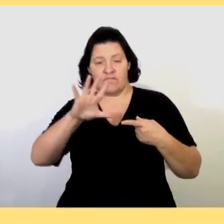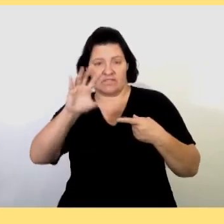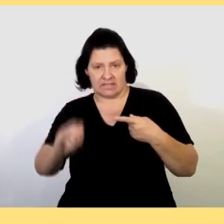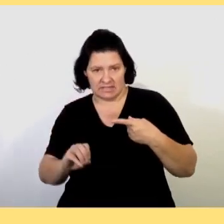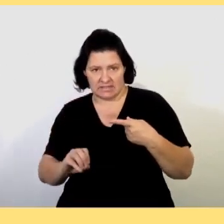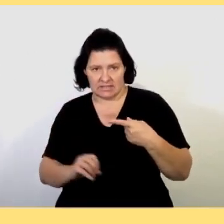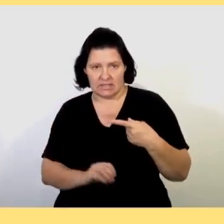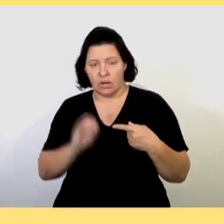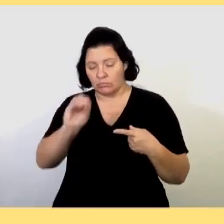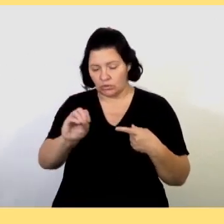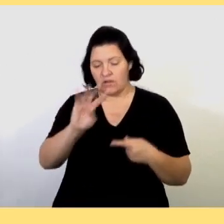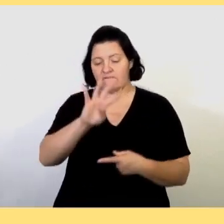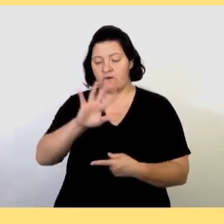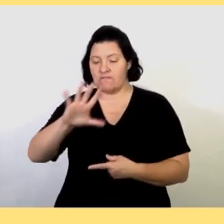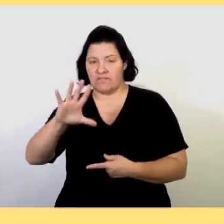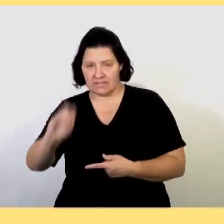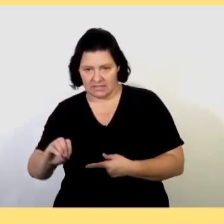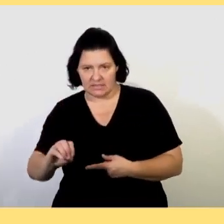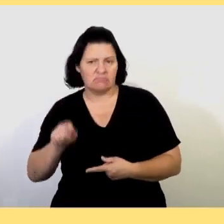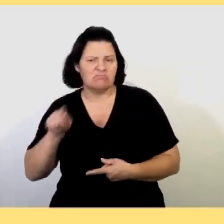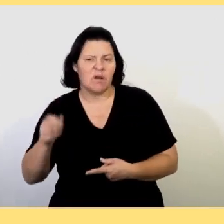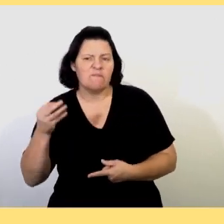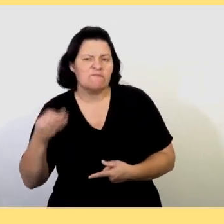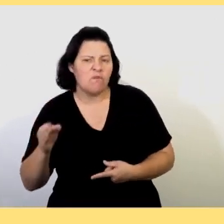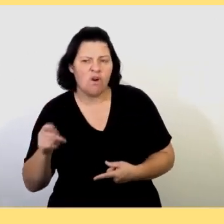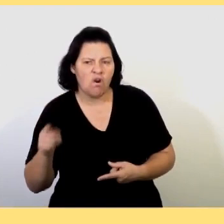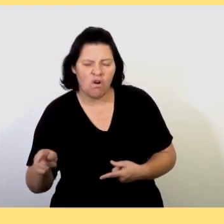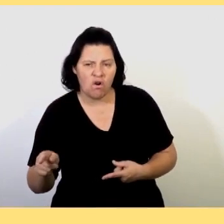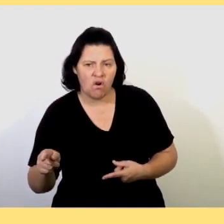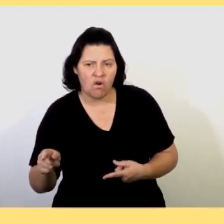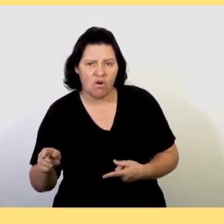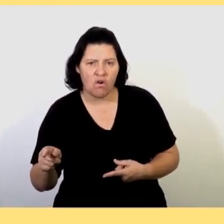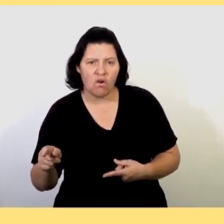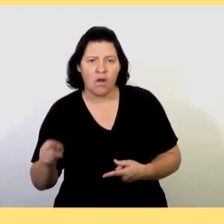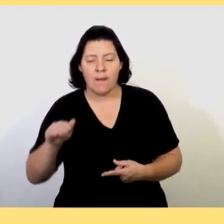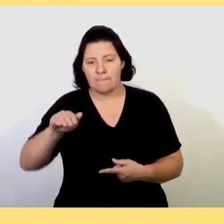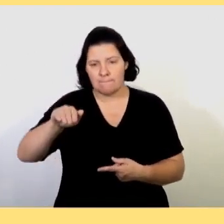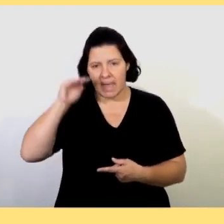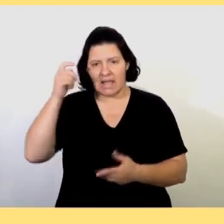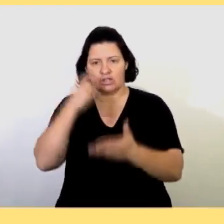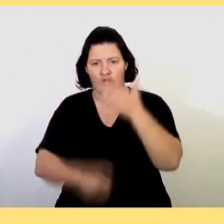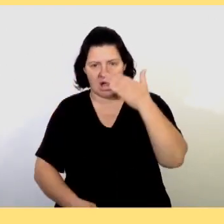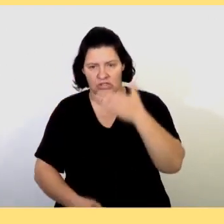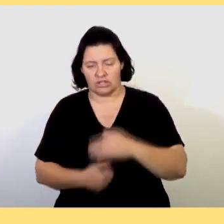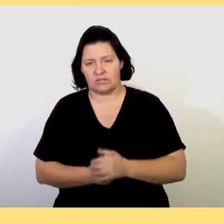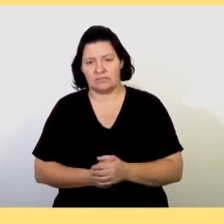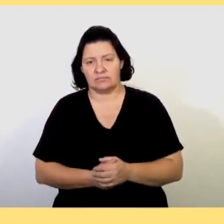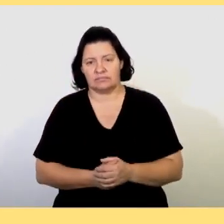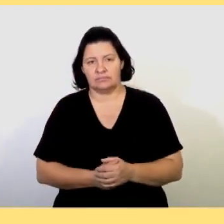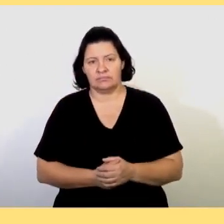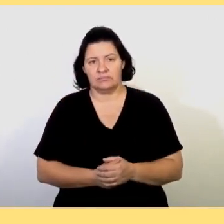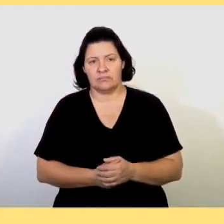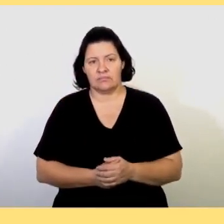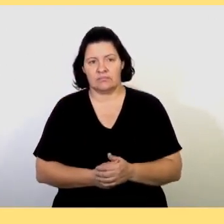my $450. I'll come here and say $450. This becomes what we call bank